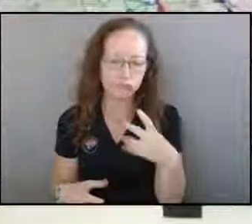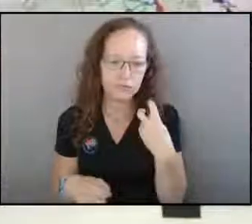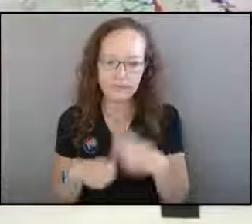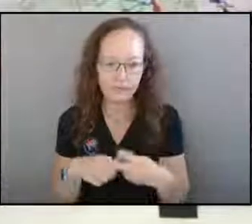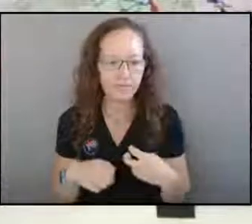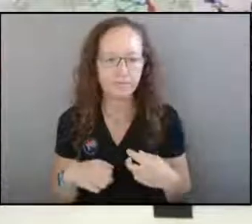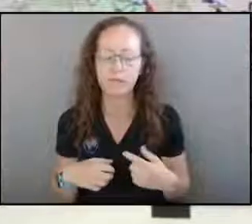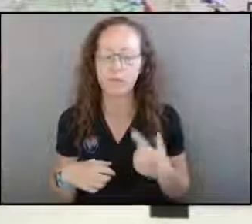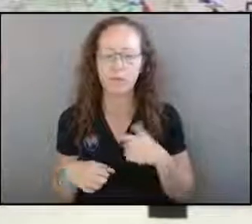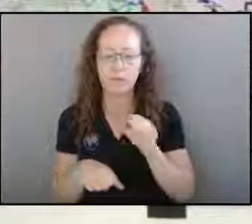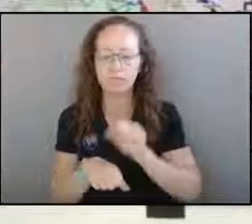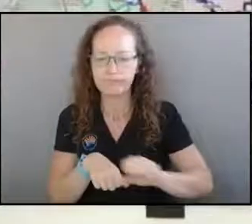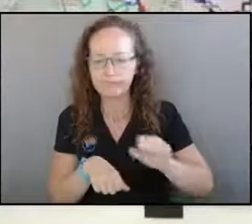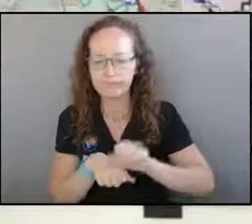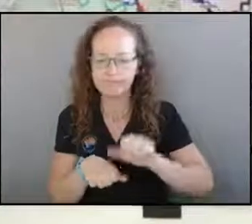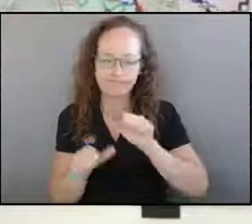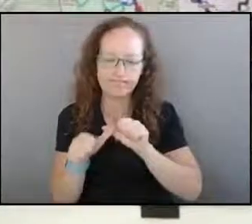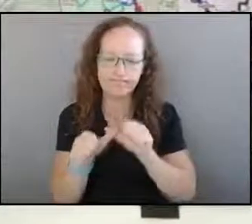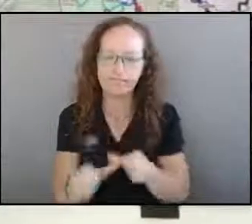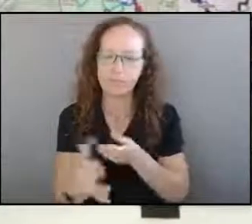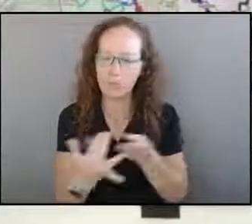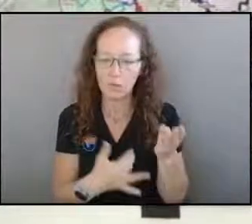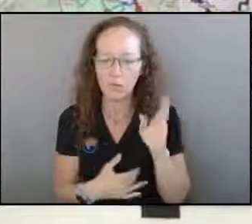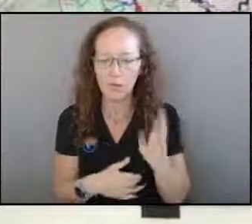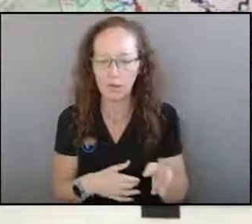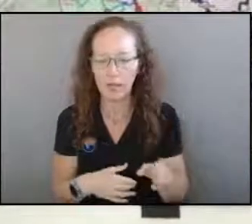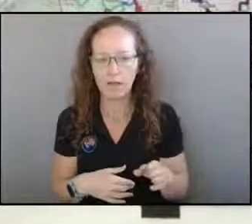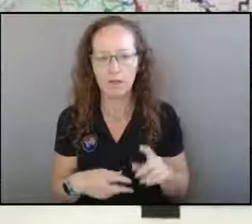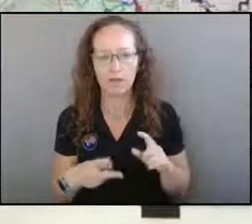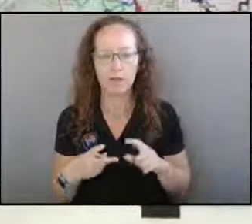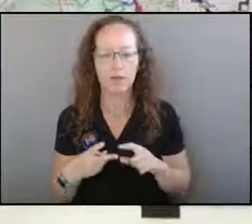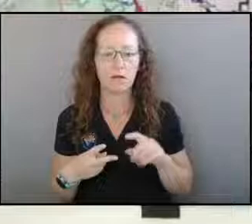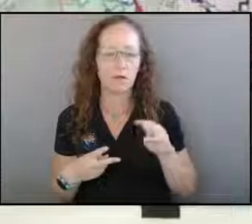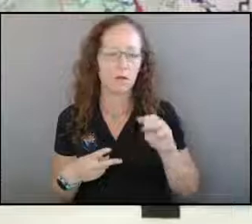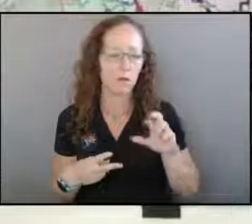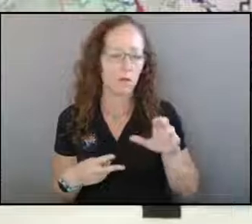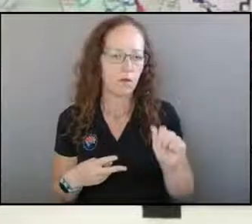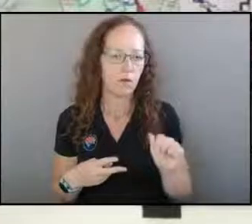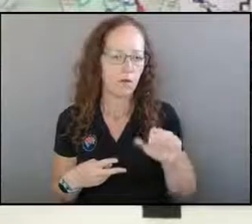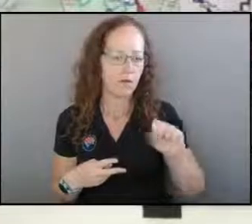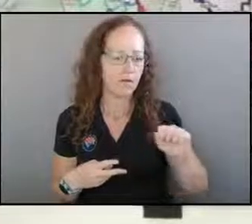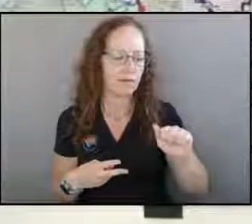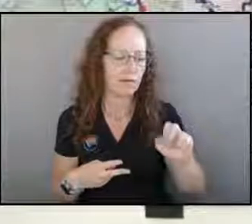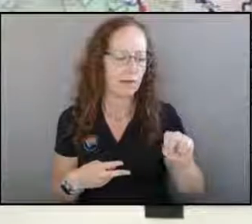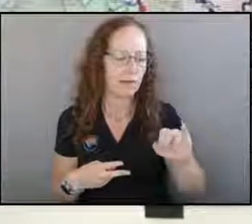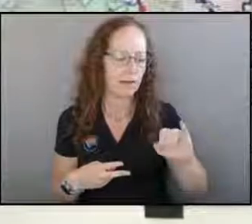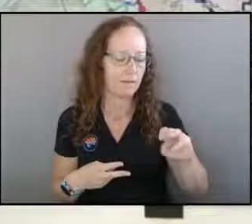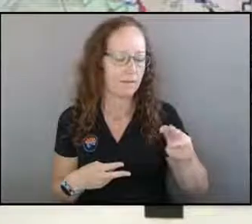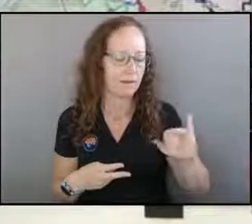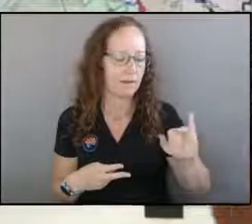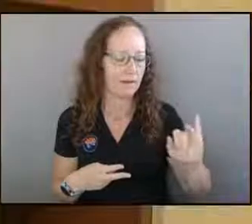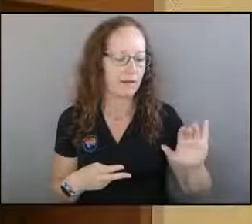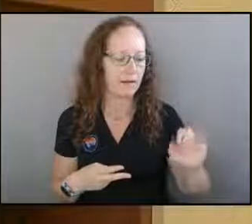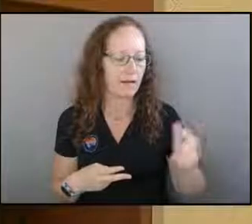been mentioned before. And MORA San Miguel Electric Cooperative is going to do the same. So thank you very